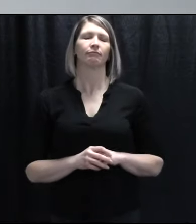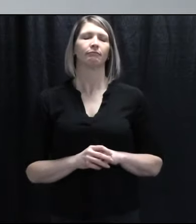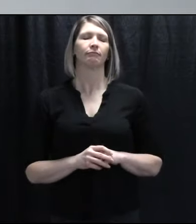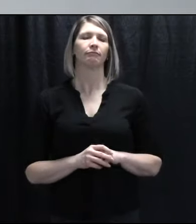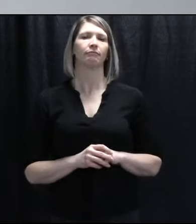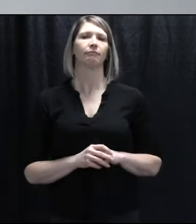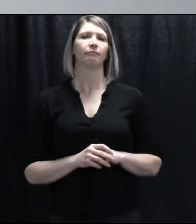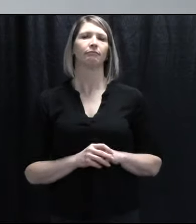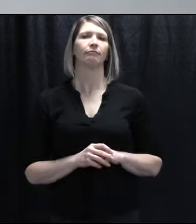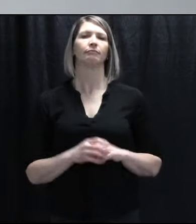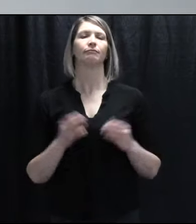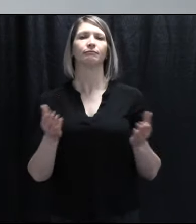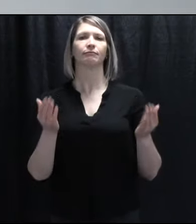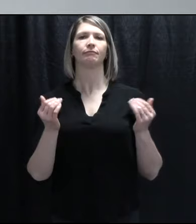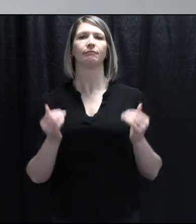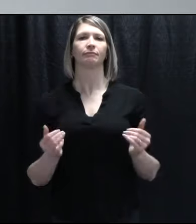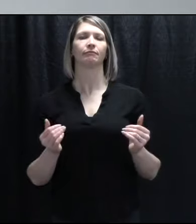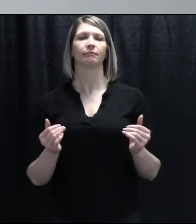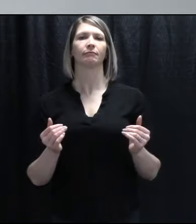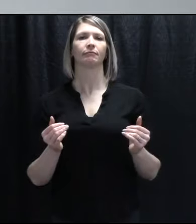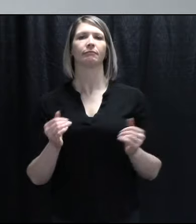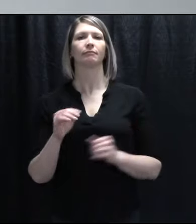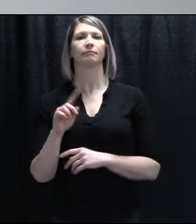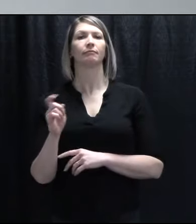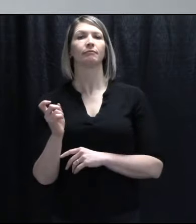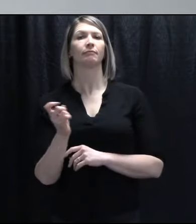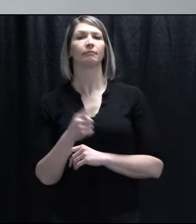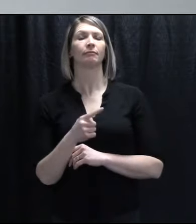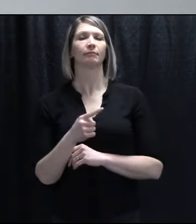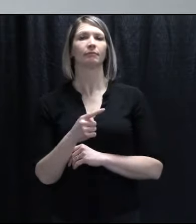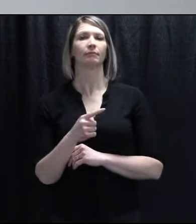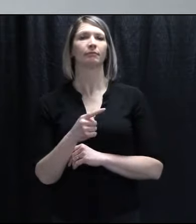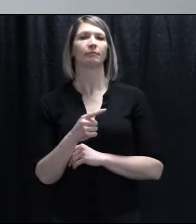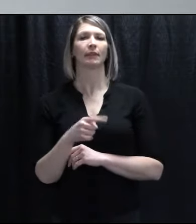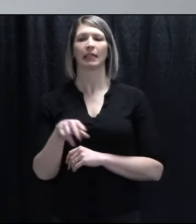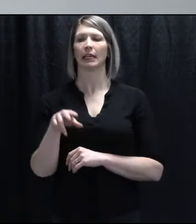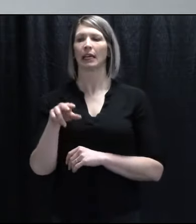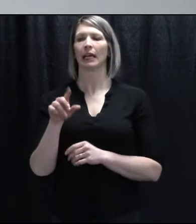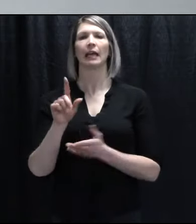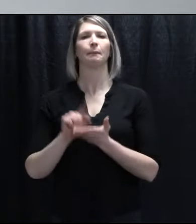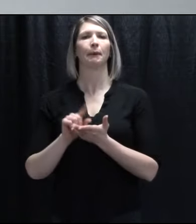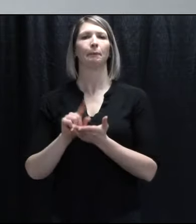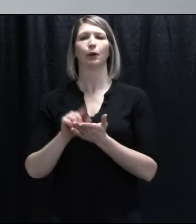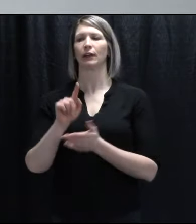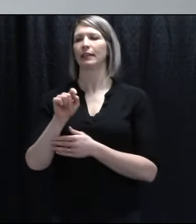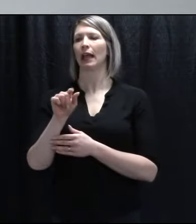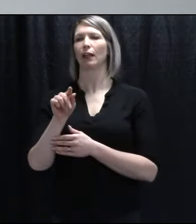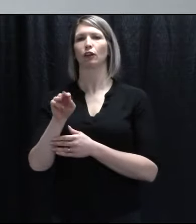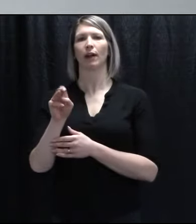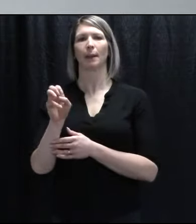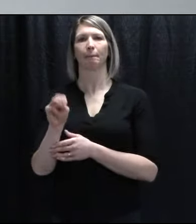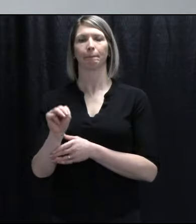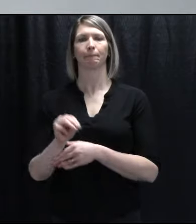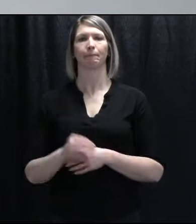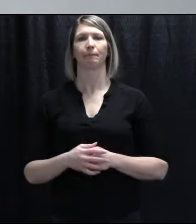Thank you. The next question is from Andrew Robinson, The Telegram. Please go ahead.